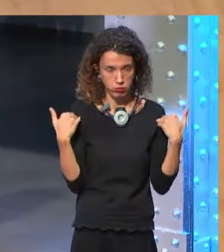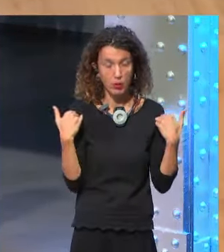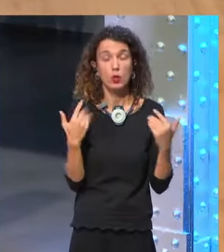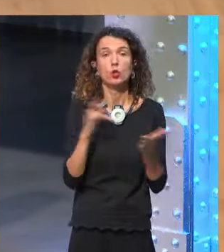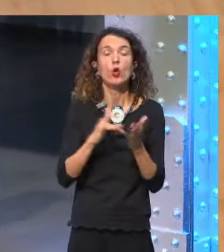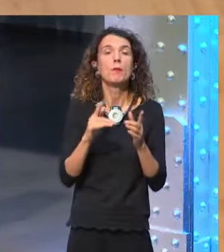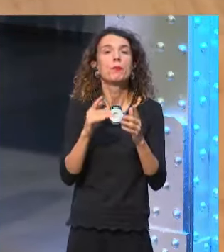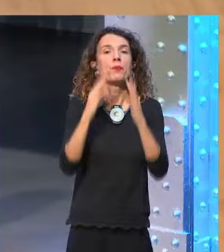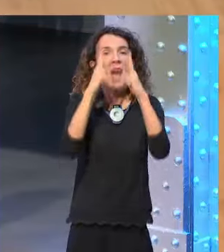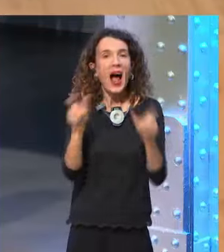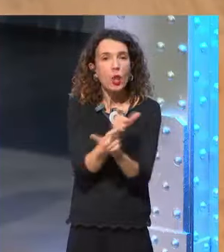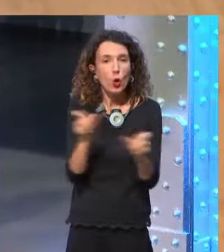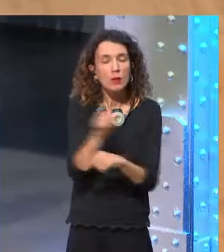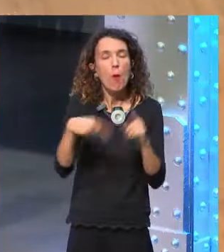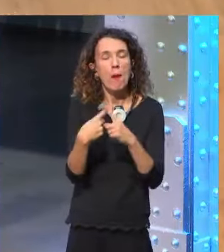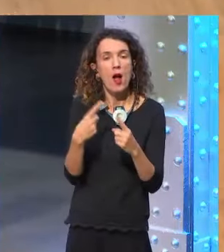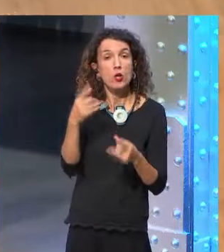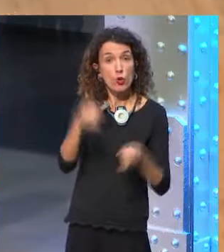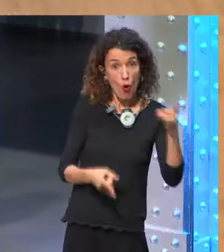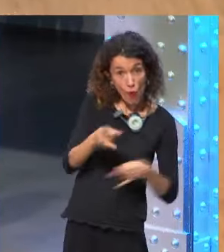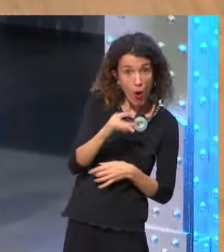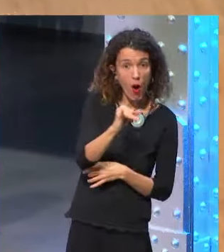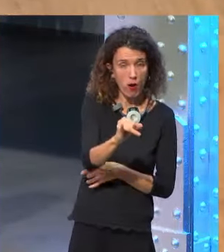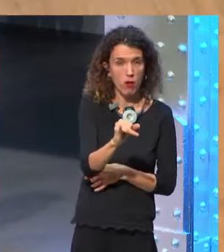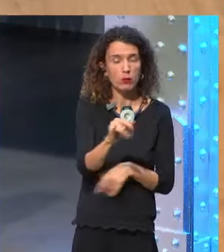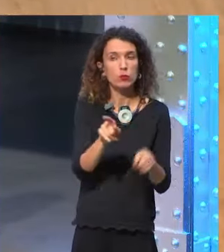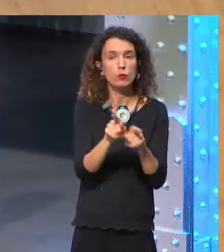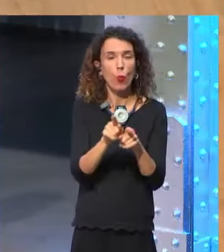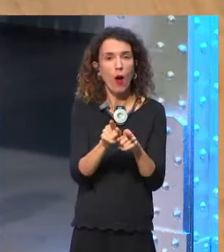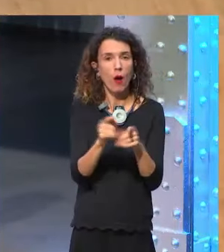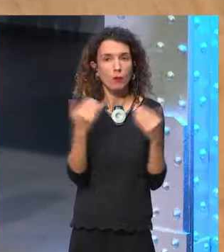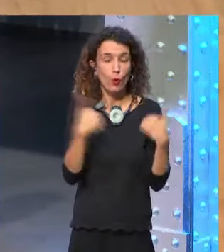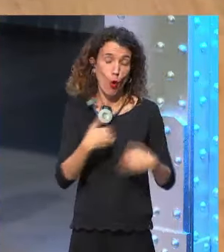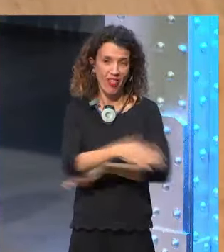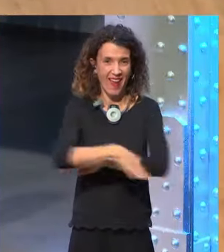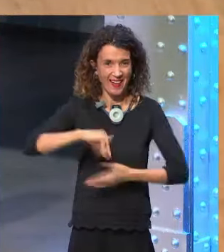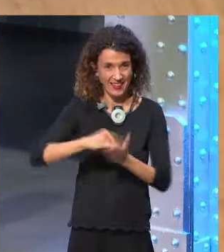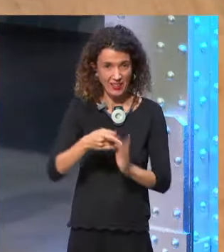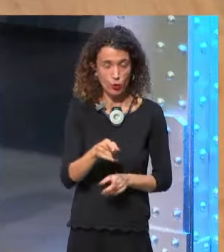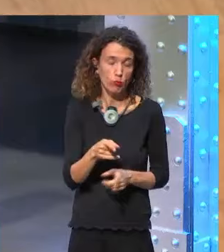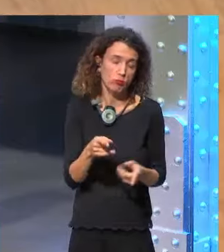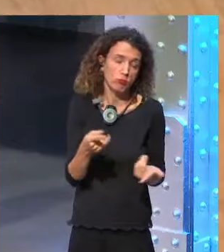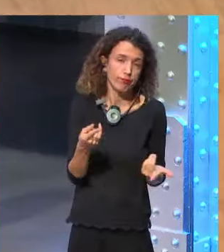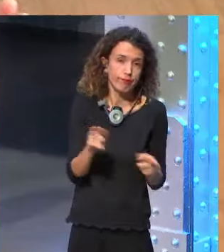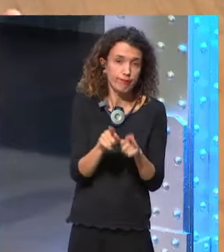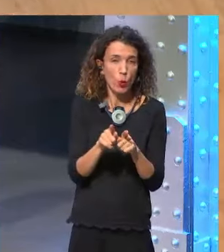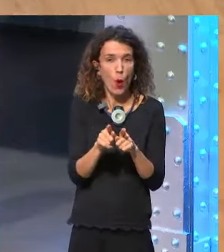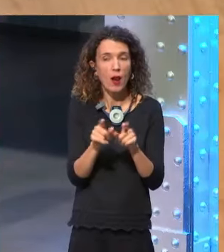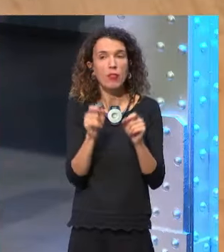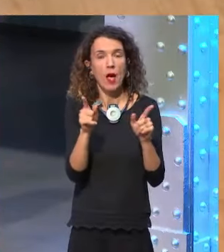moment. You do, as an architect, you do set the parameters, of course, as you said many times. But there is a moment